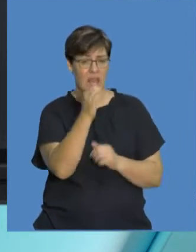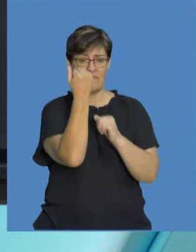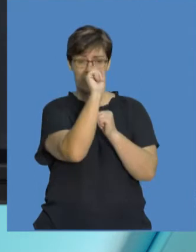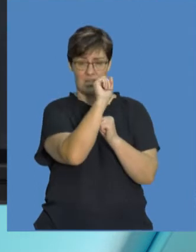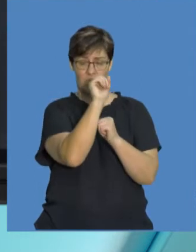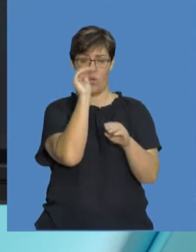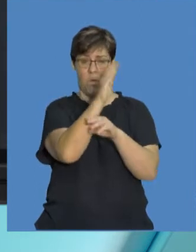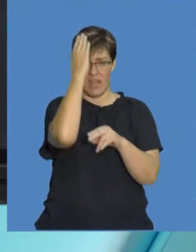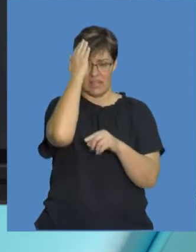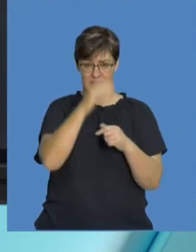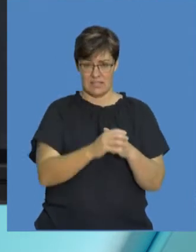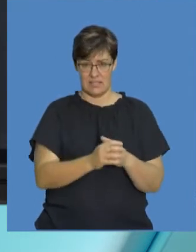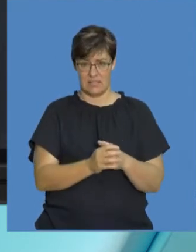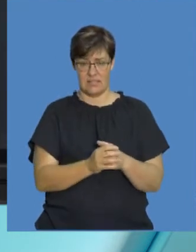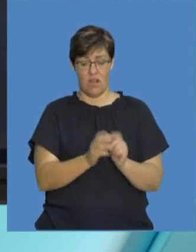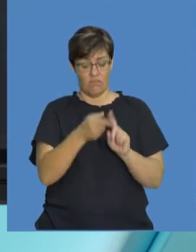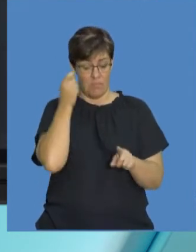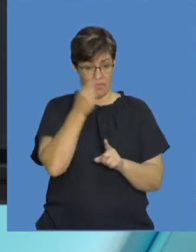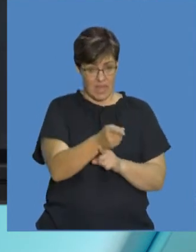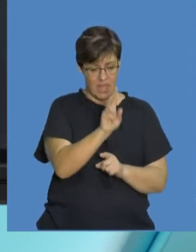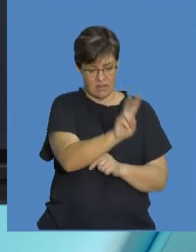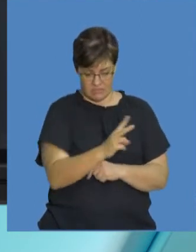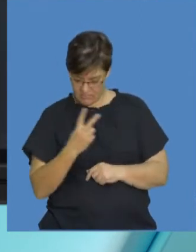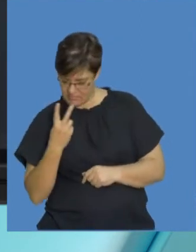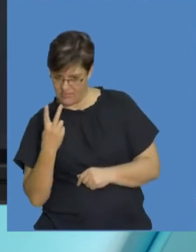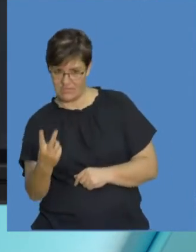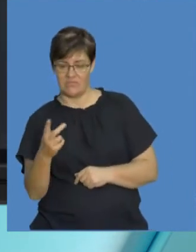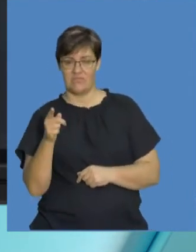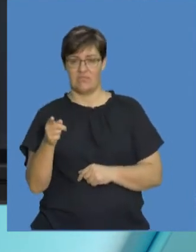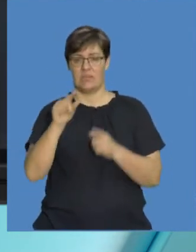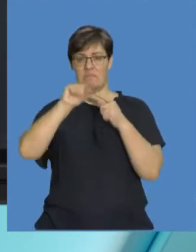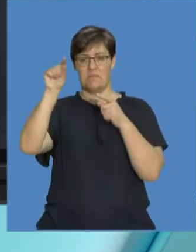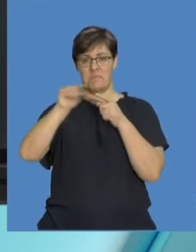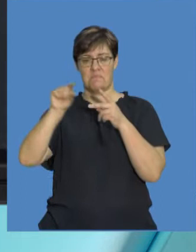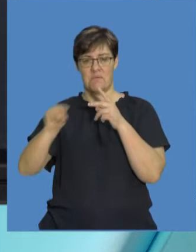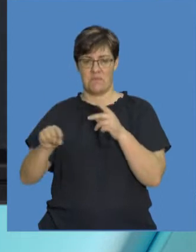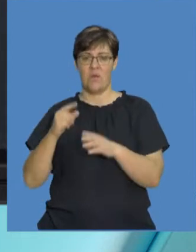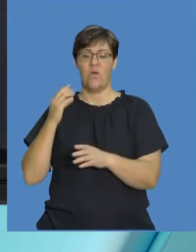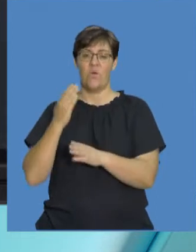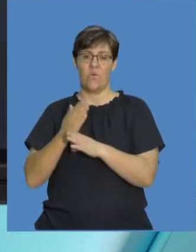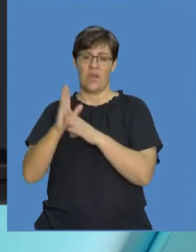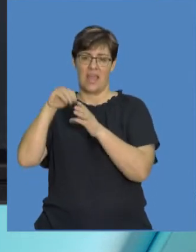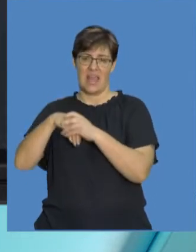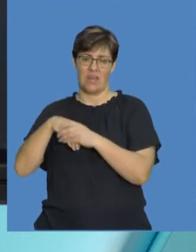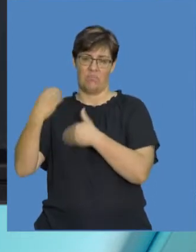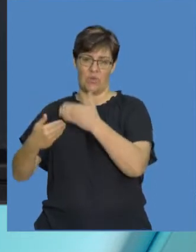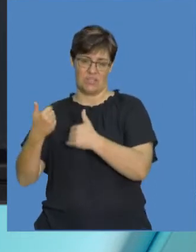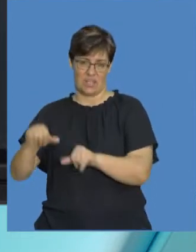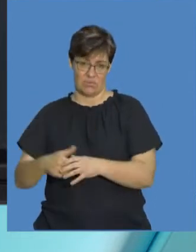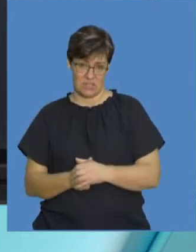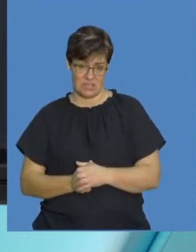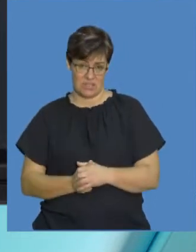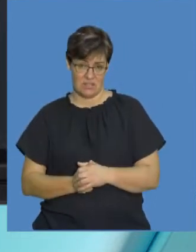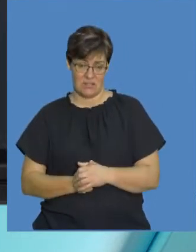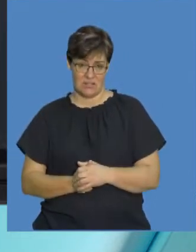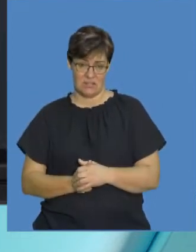component, namely your factory overheads, and from there you move it over into your work